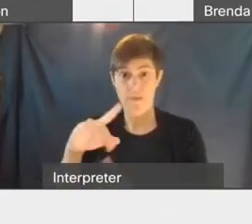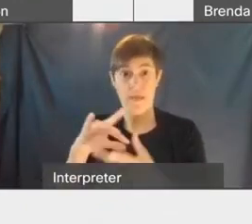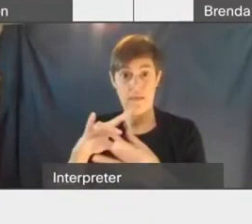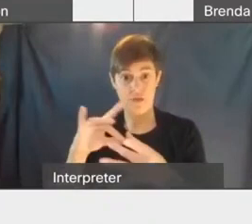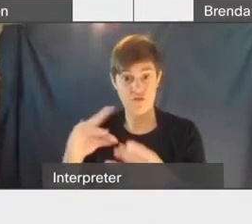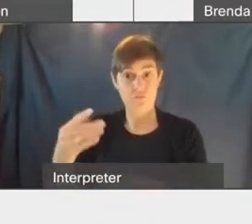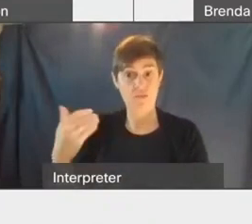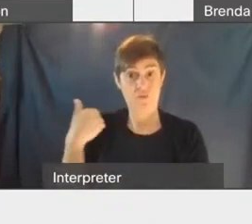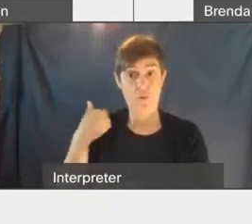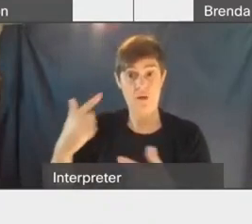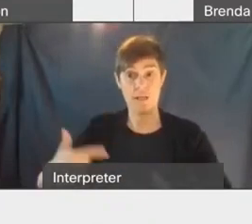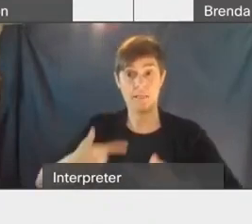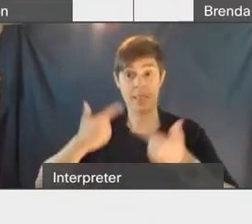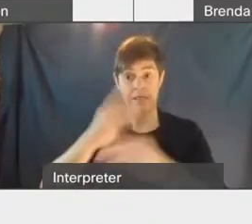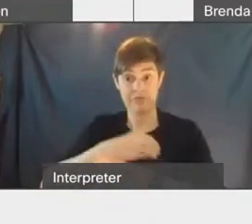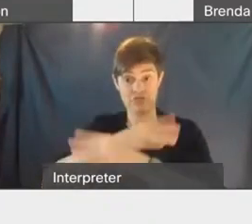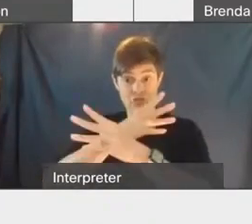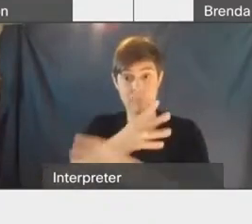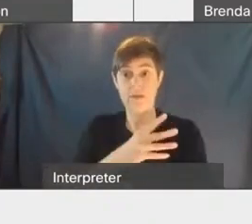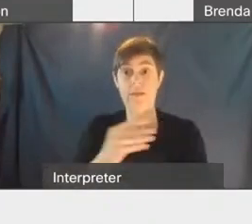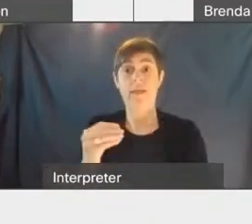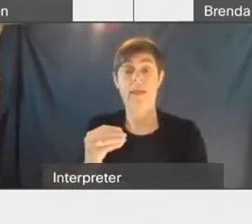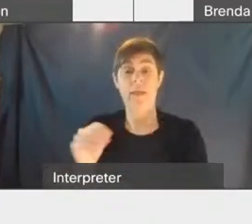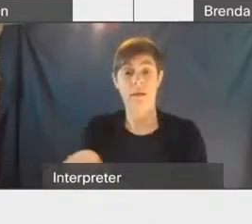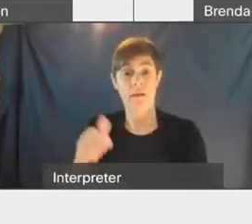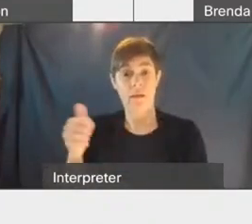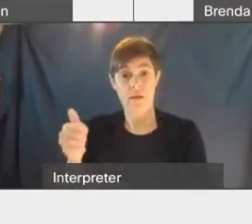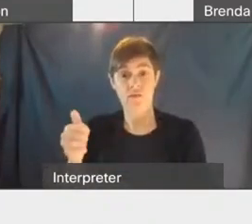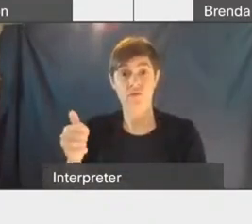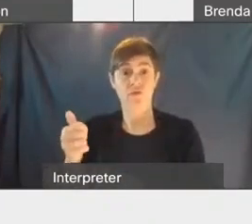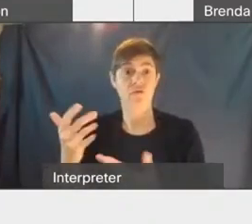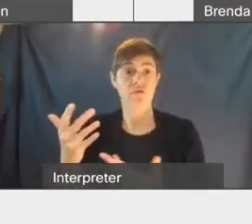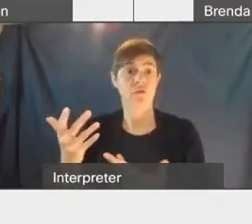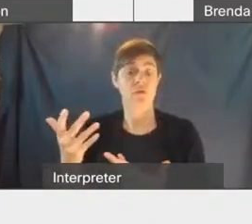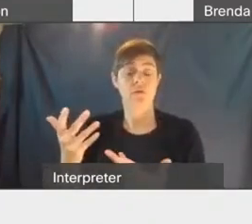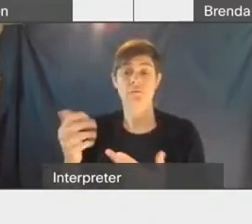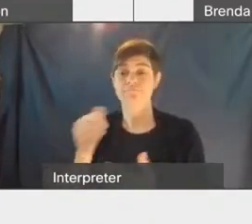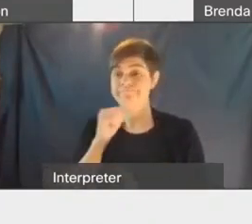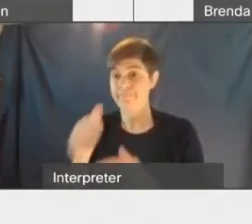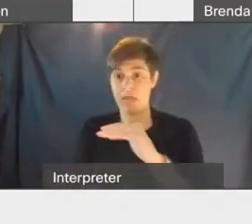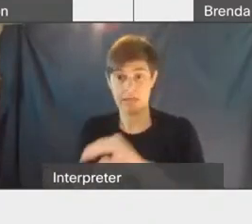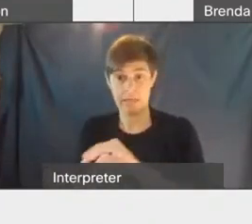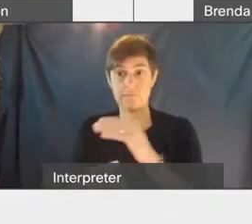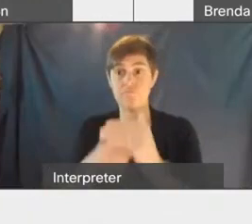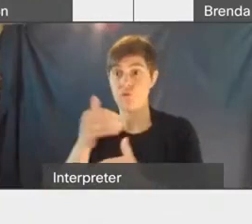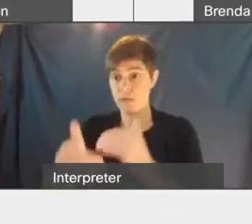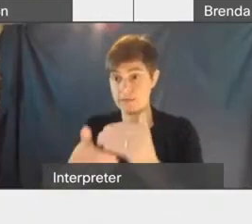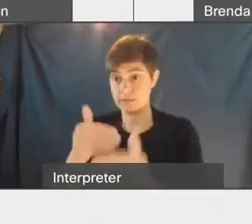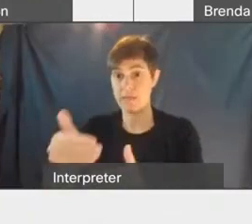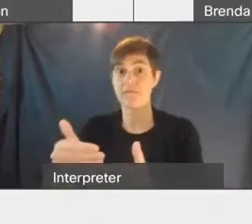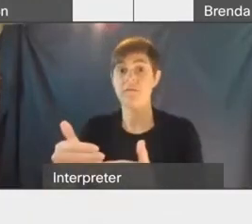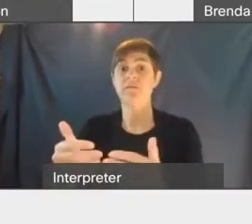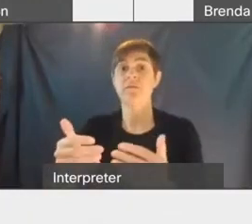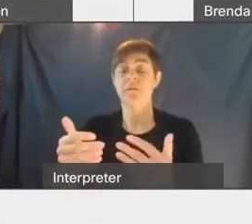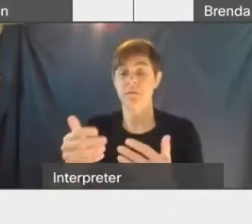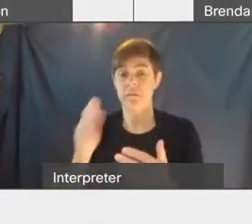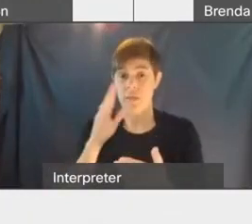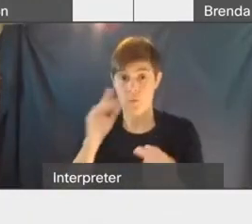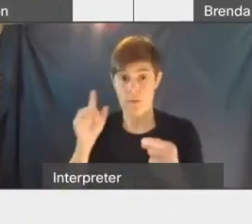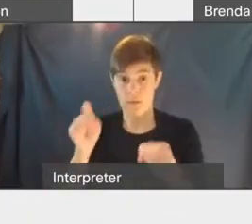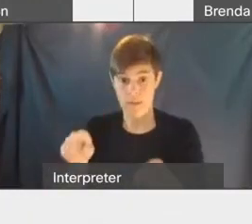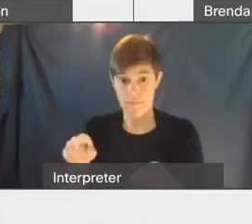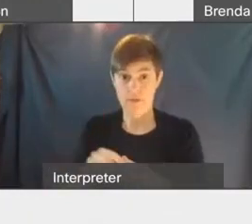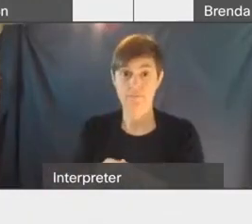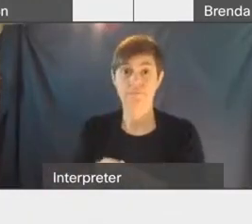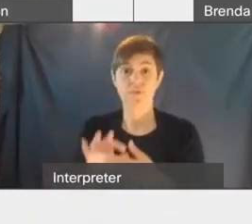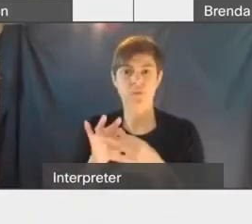streaming, and there are other transparent processes due to the modern era of